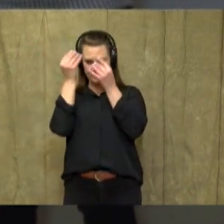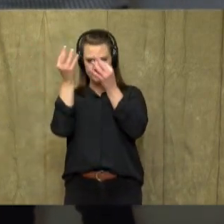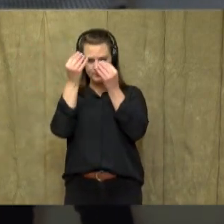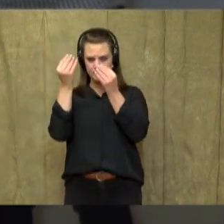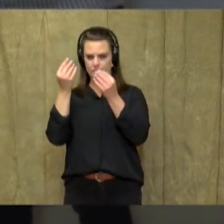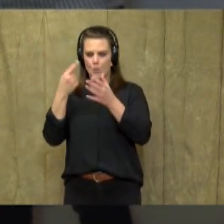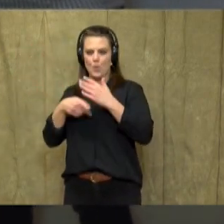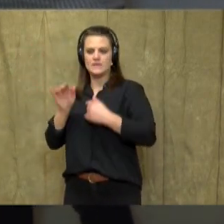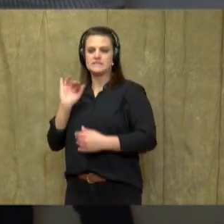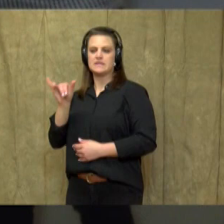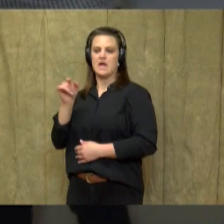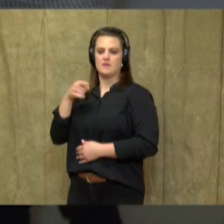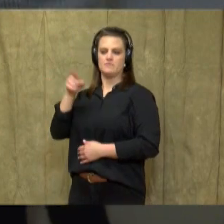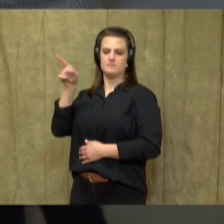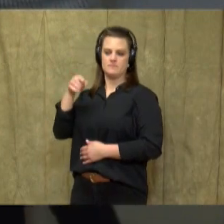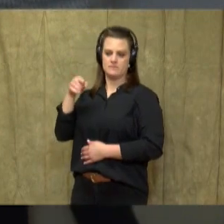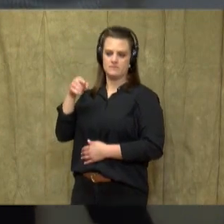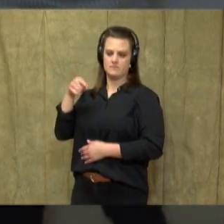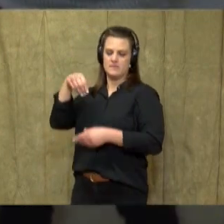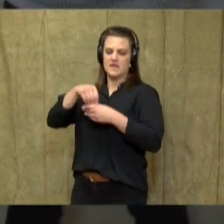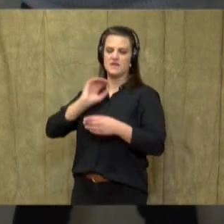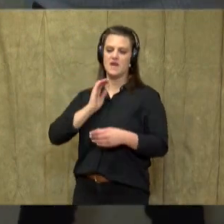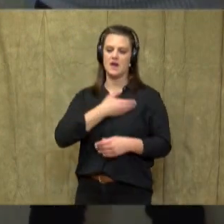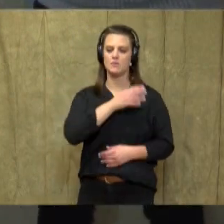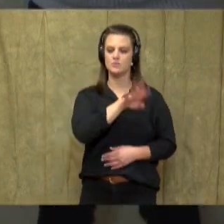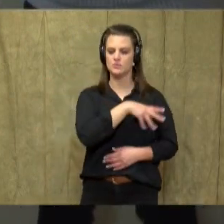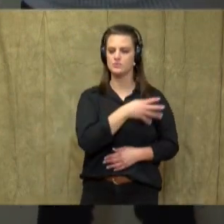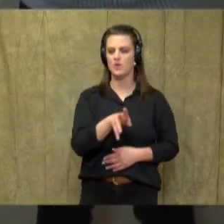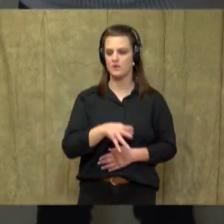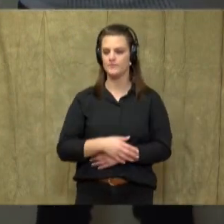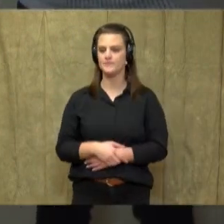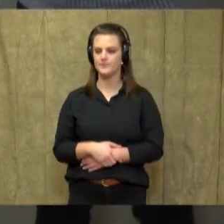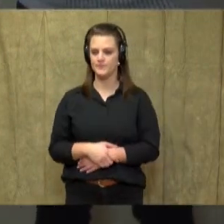what that would be in our chart.